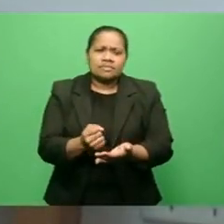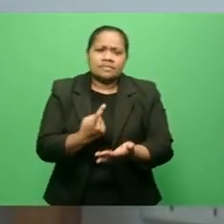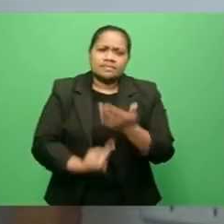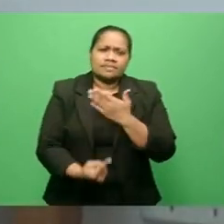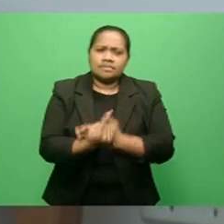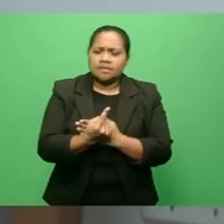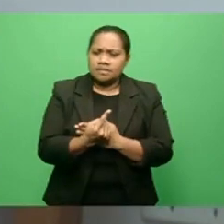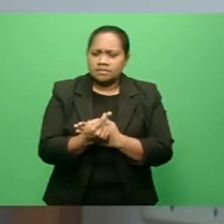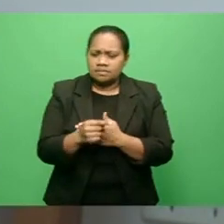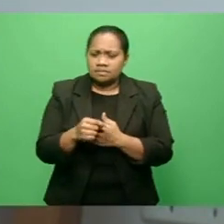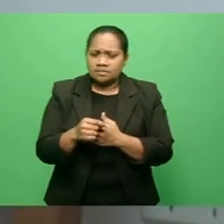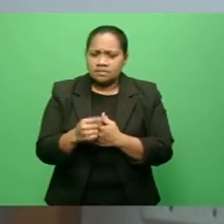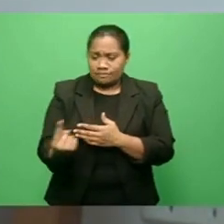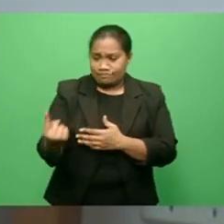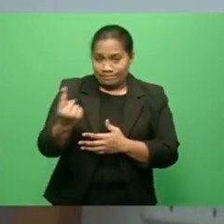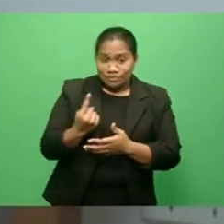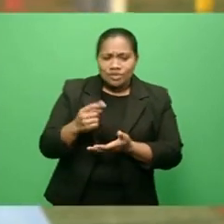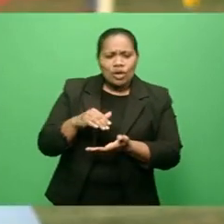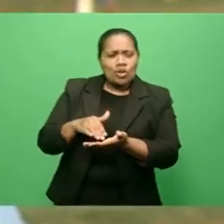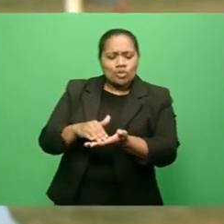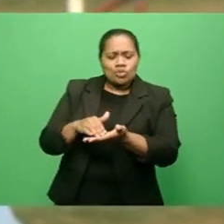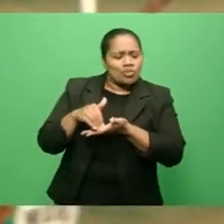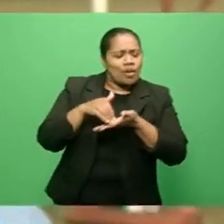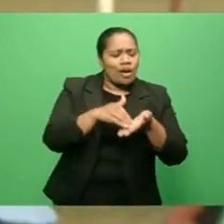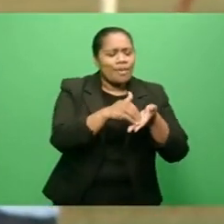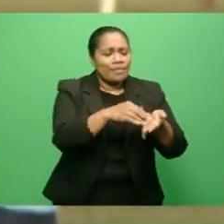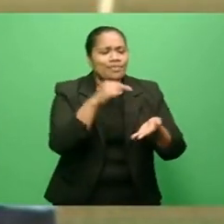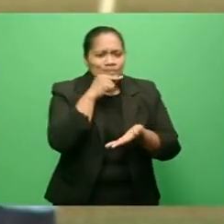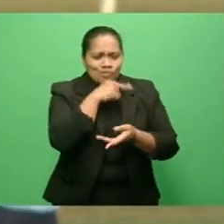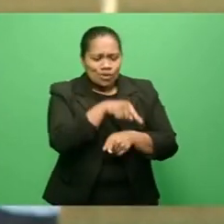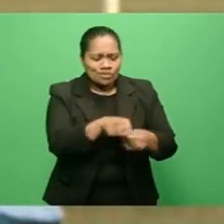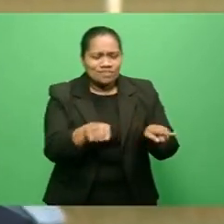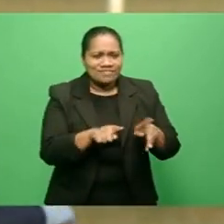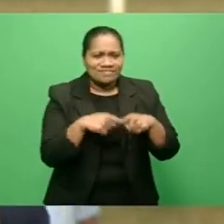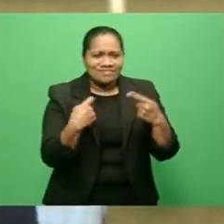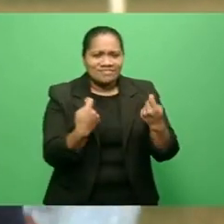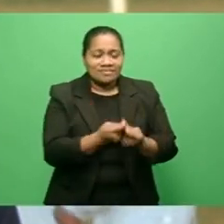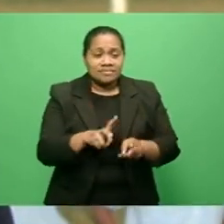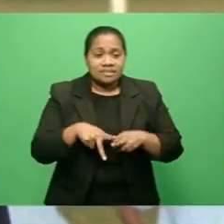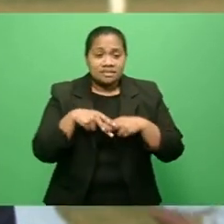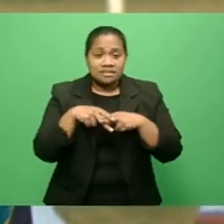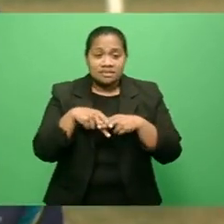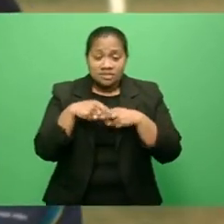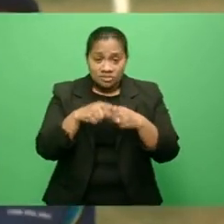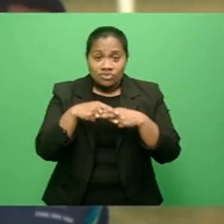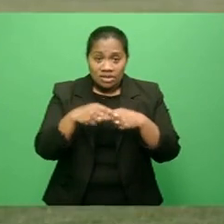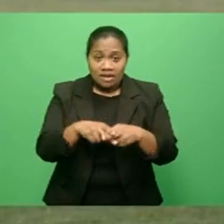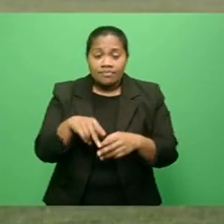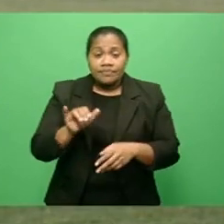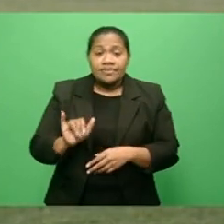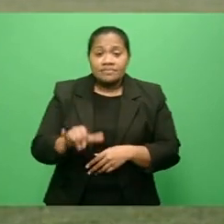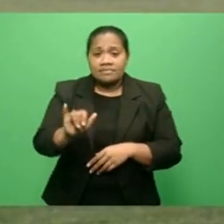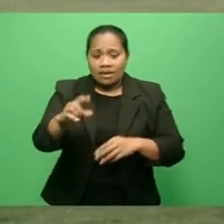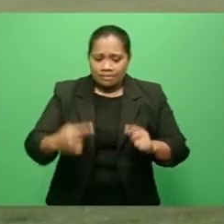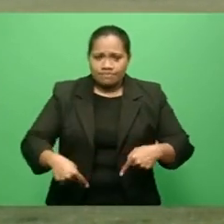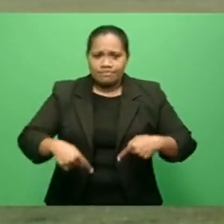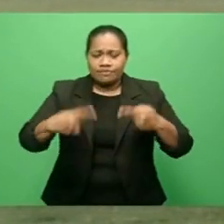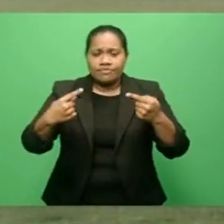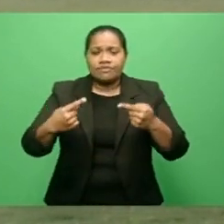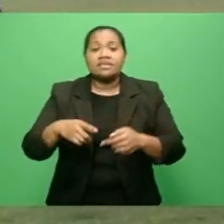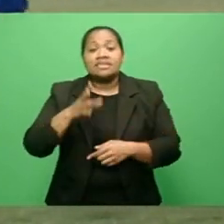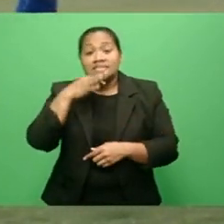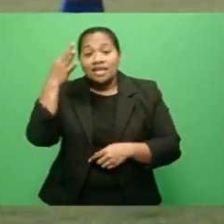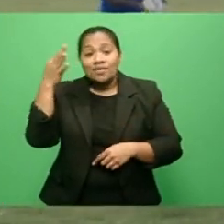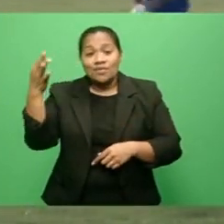to help the boys. Yasawa will play Nandronga at 3 p.m. on Saturday at Lawanga Park in Singatoka.